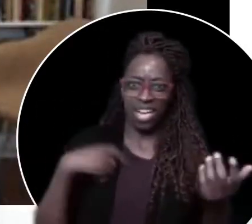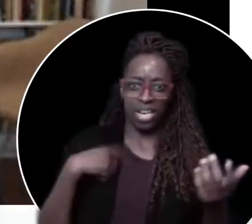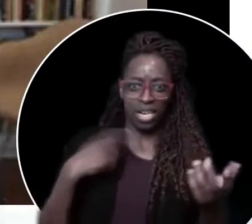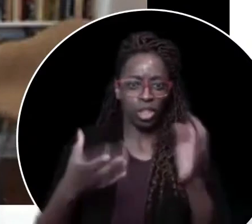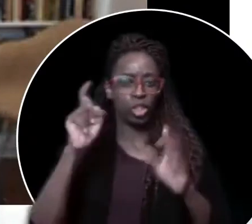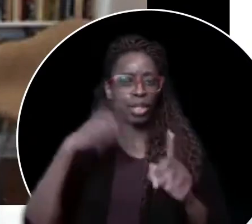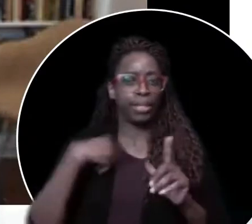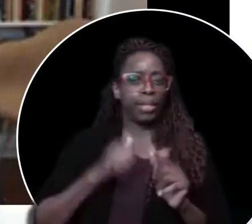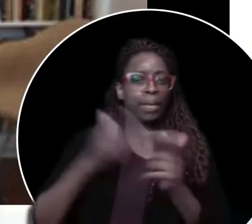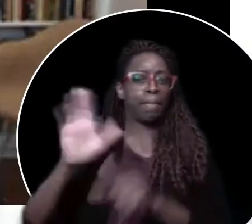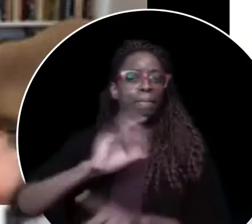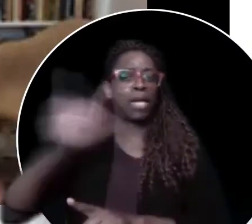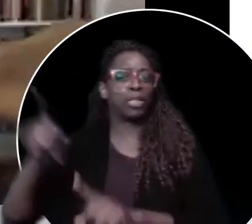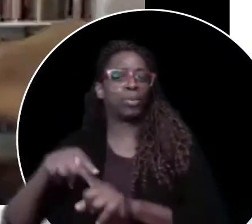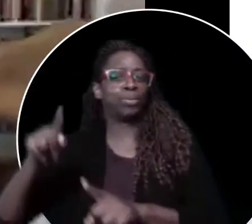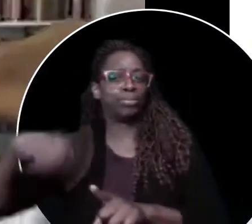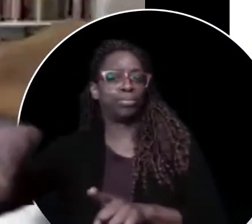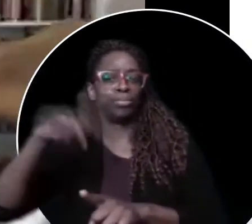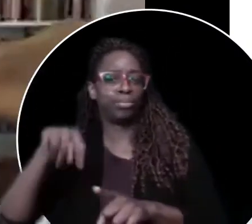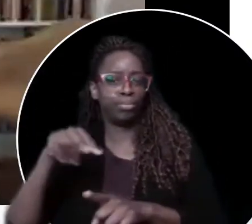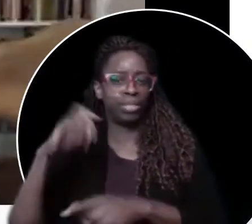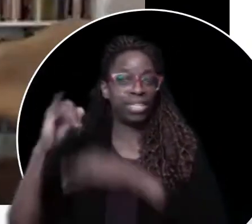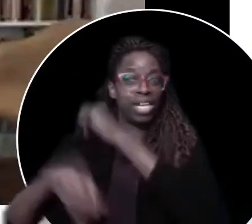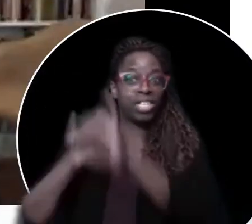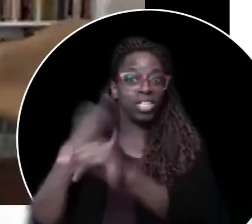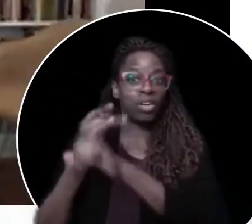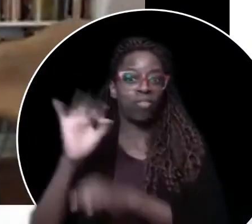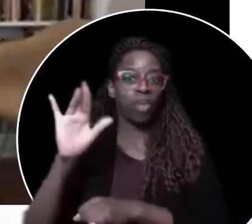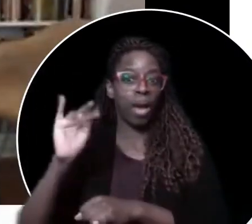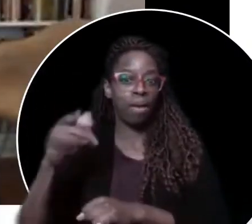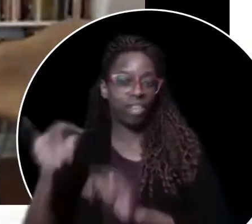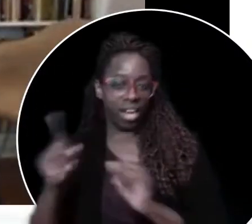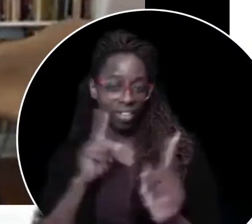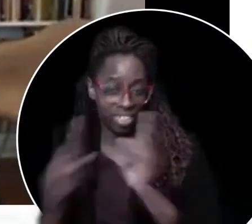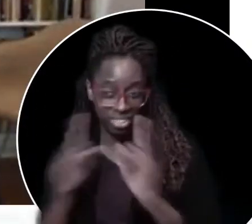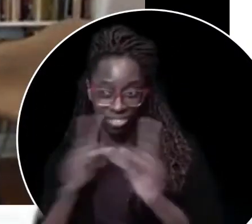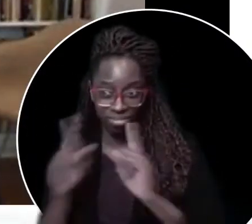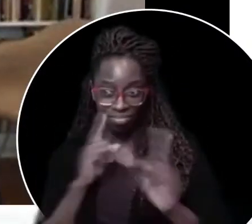conversation and how important it is to